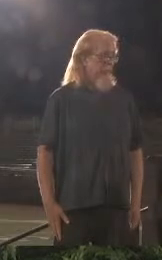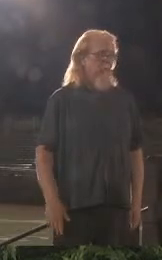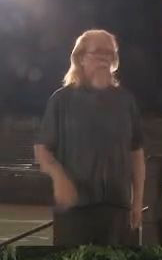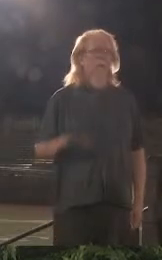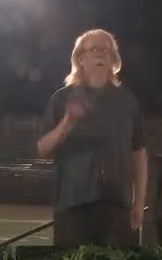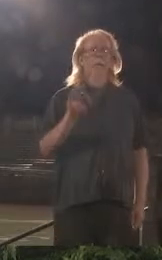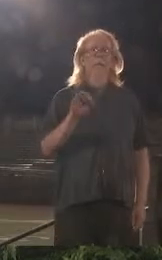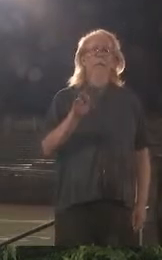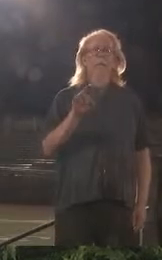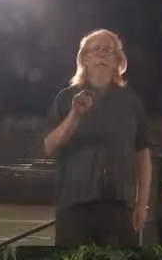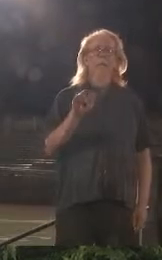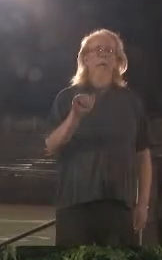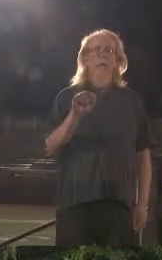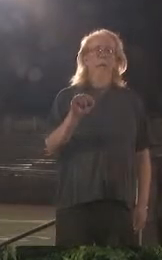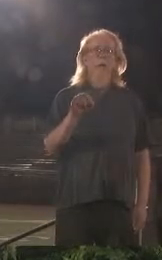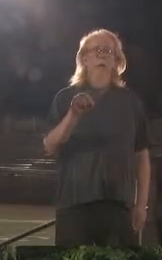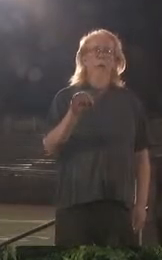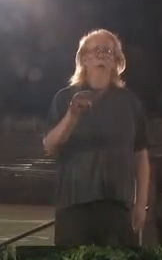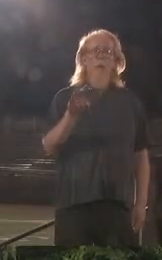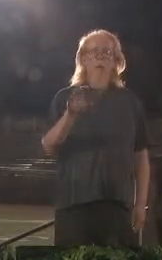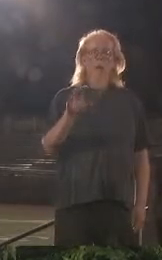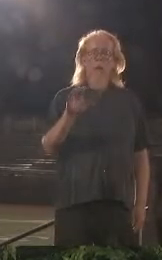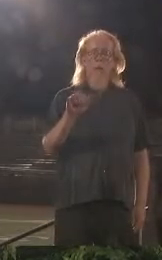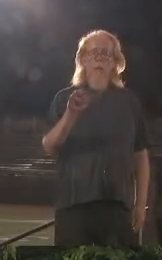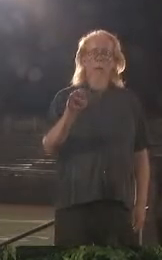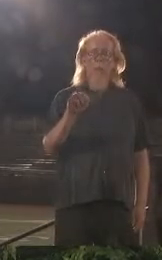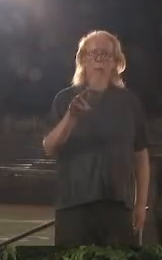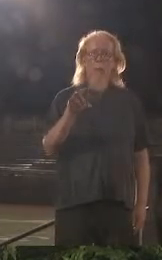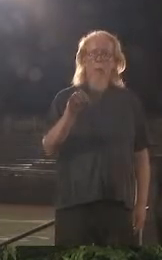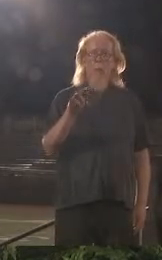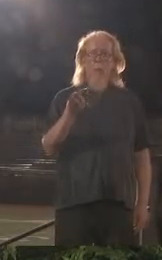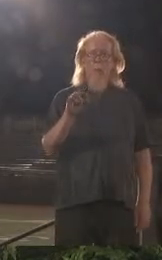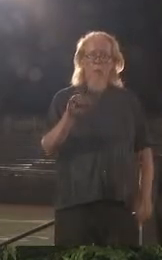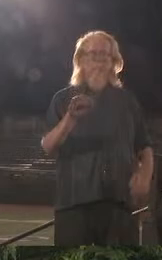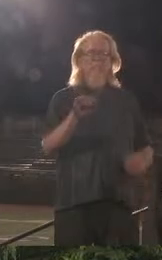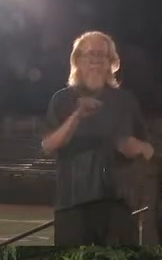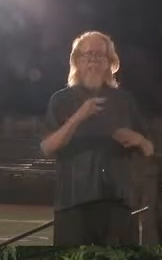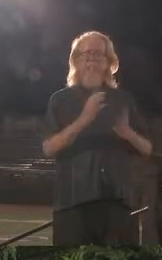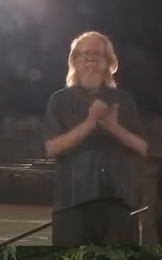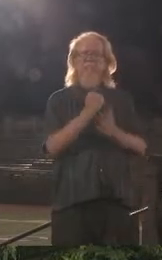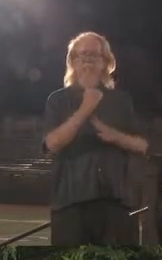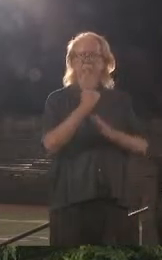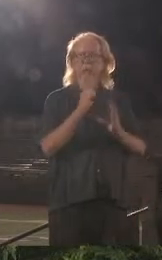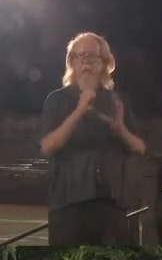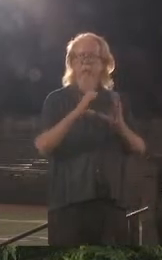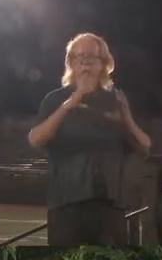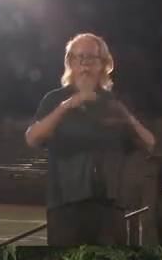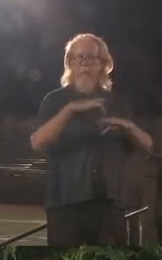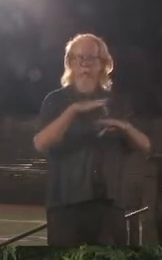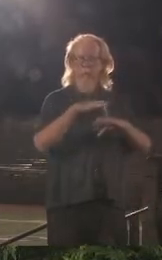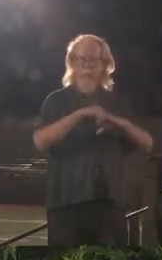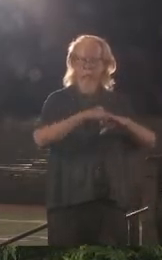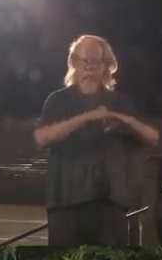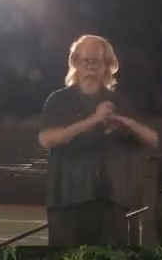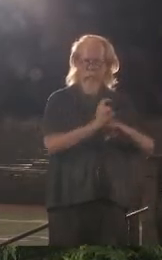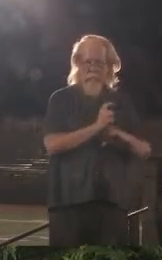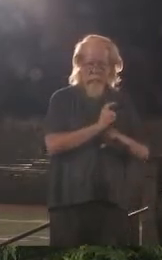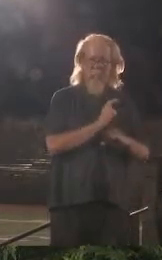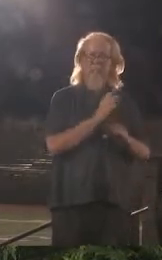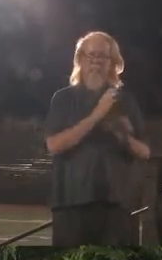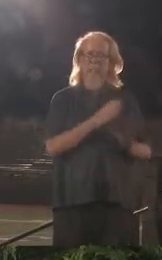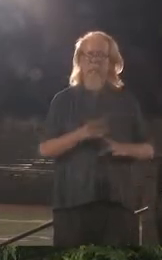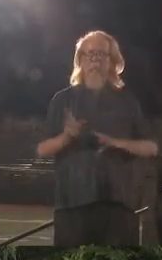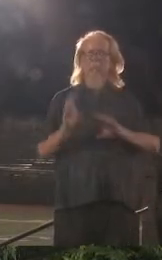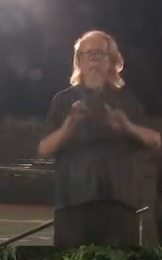Fernando Zamorano Jr. earned a certification as a security officer and will be attending the University of the Incarnate Word.